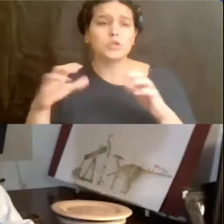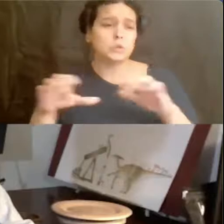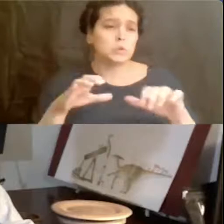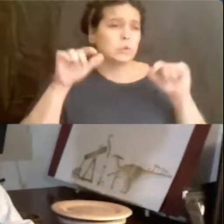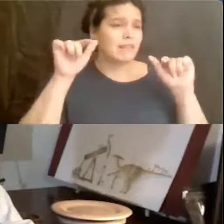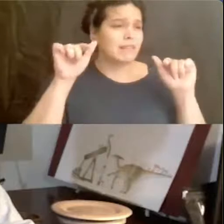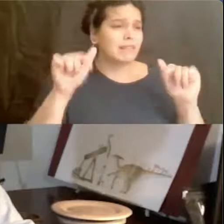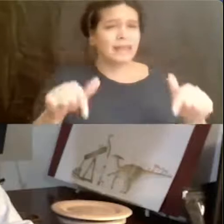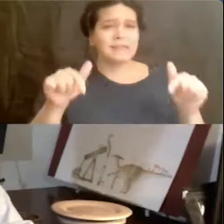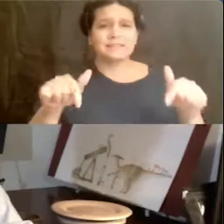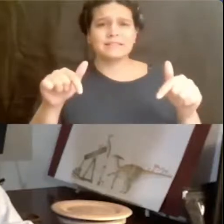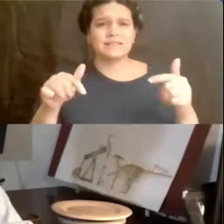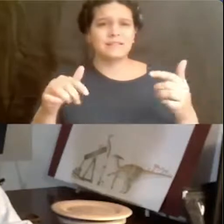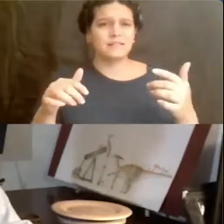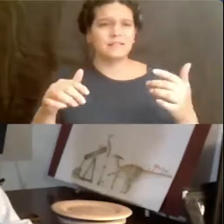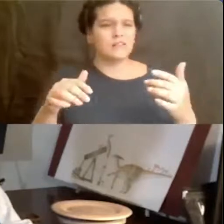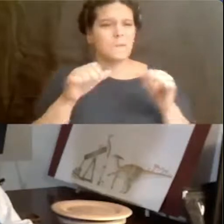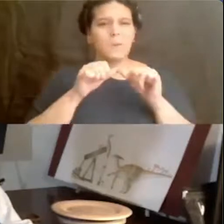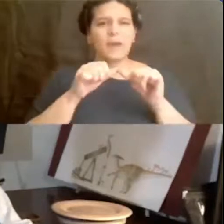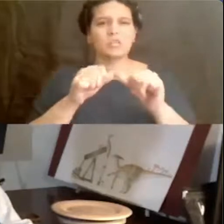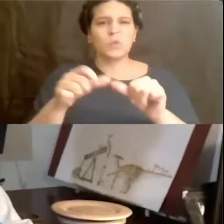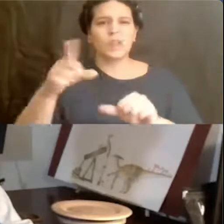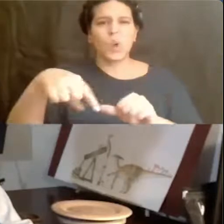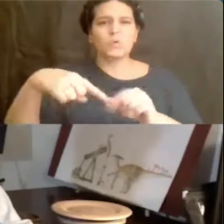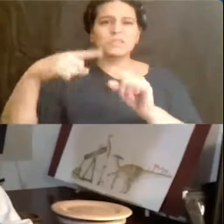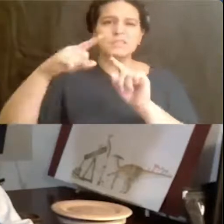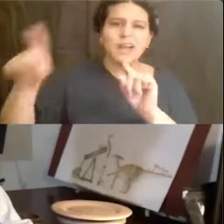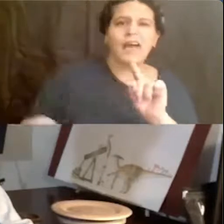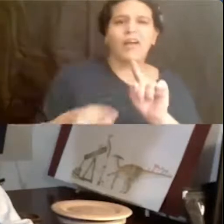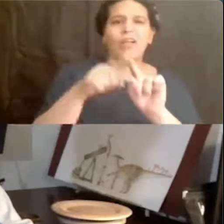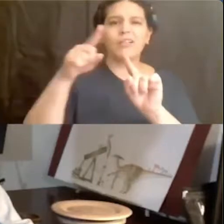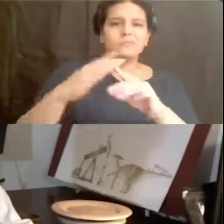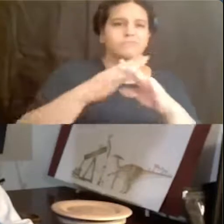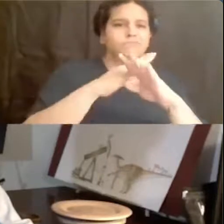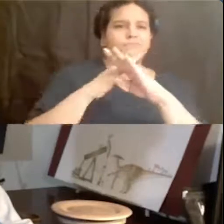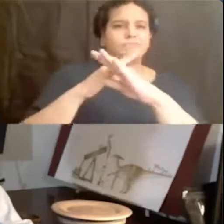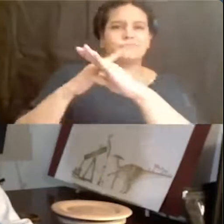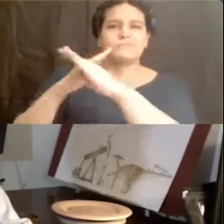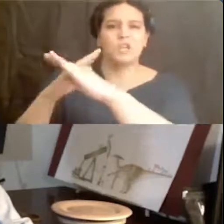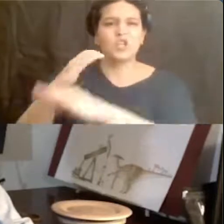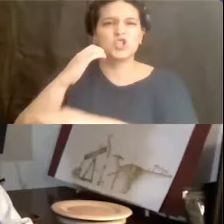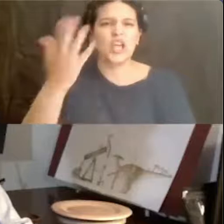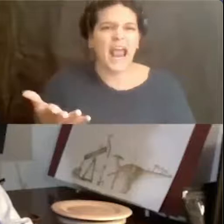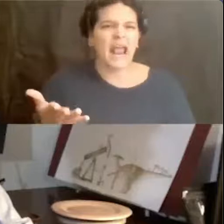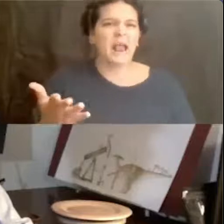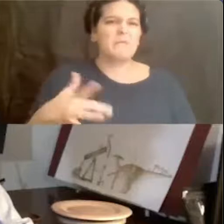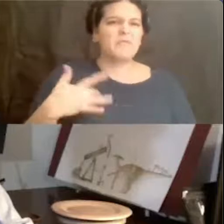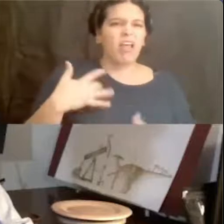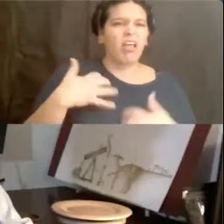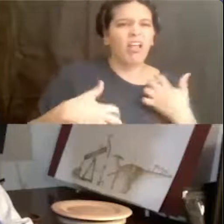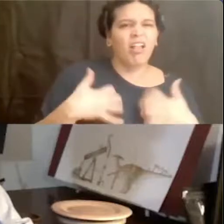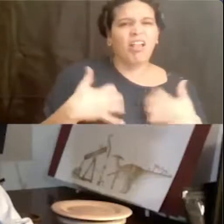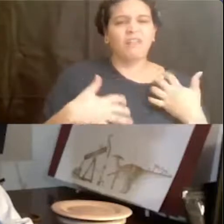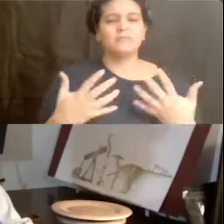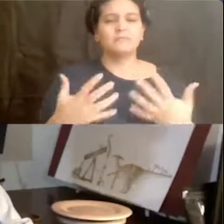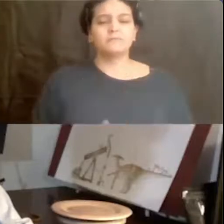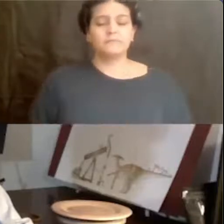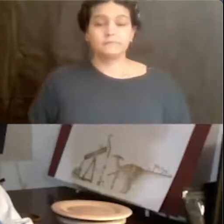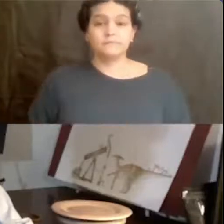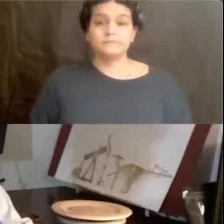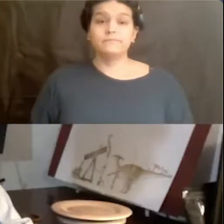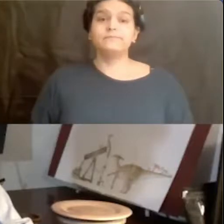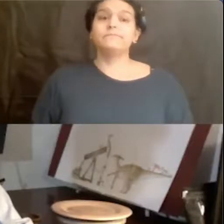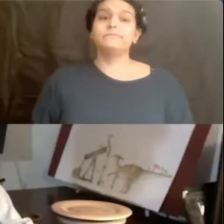to perpetuate those cycles of shame. But what I find